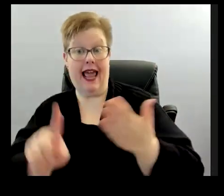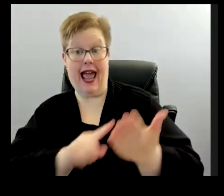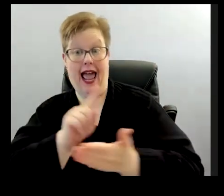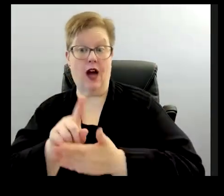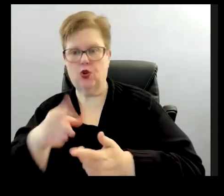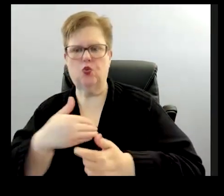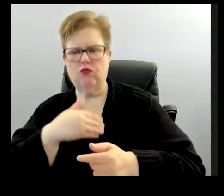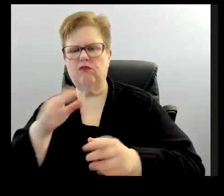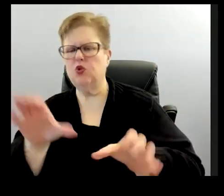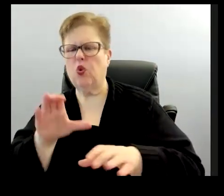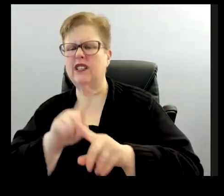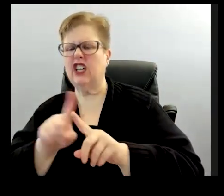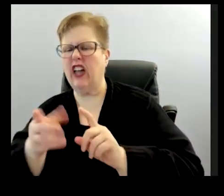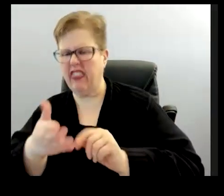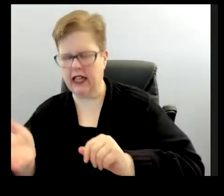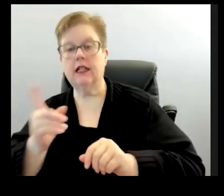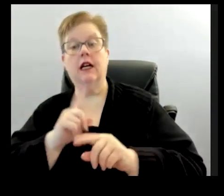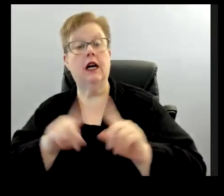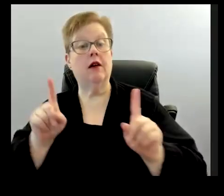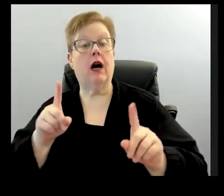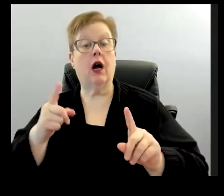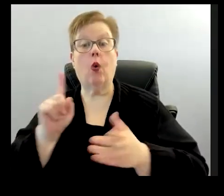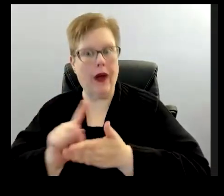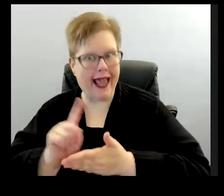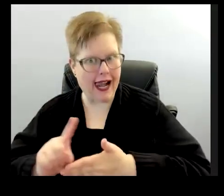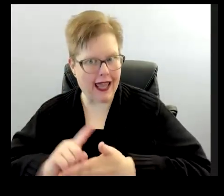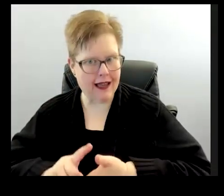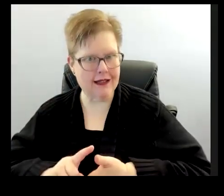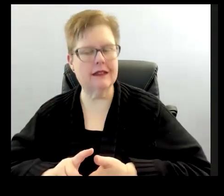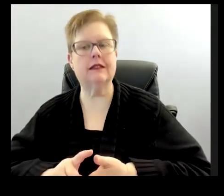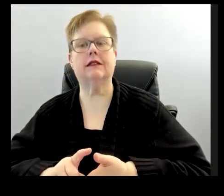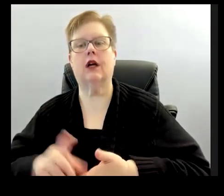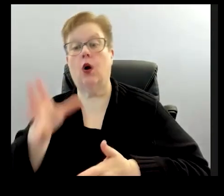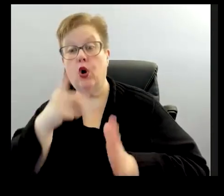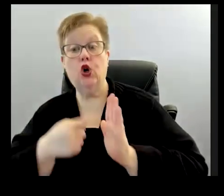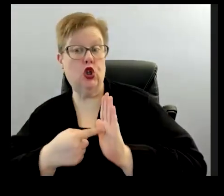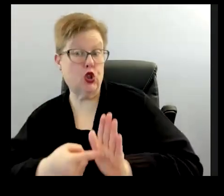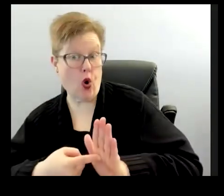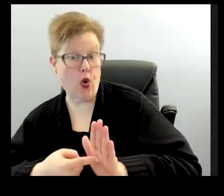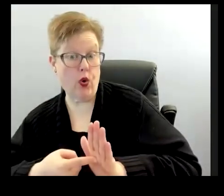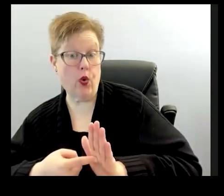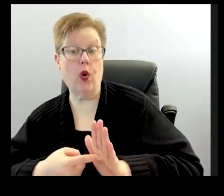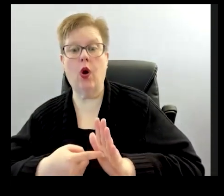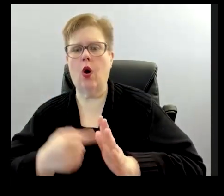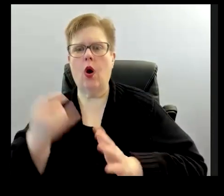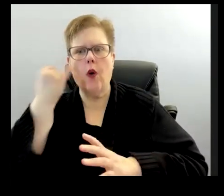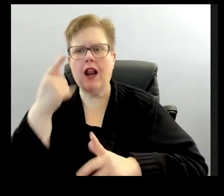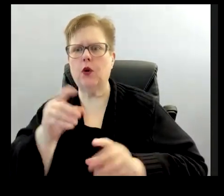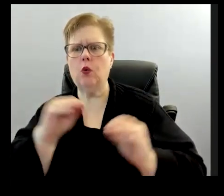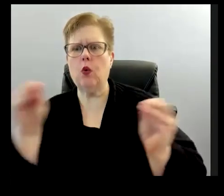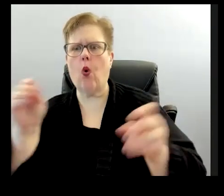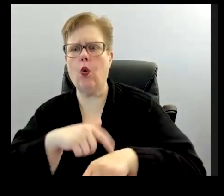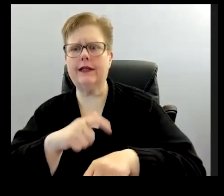on different things, but weekly. And it'll show you then, what if you have no